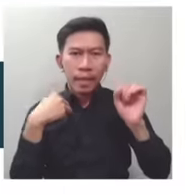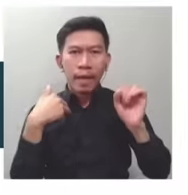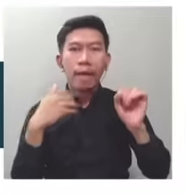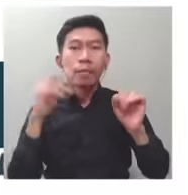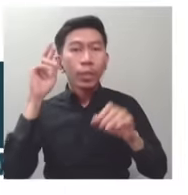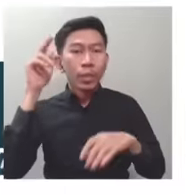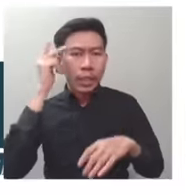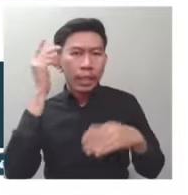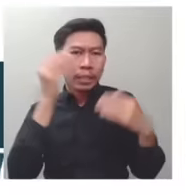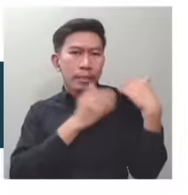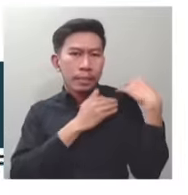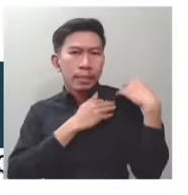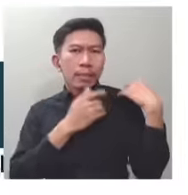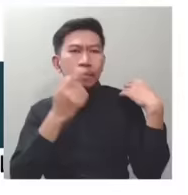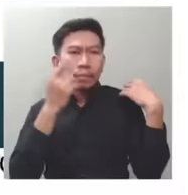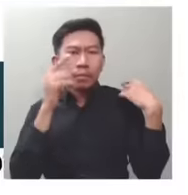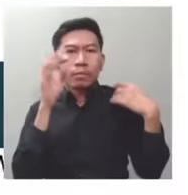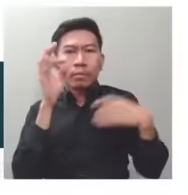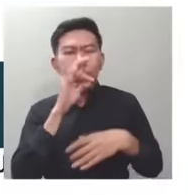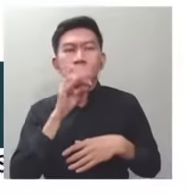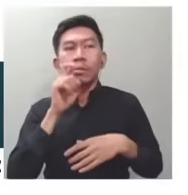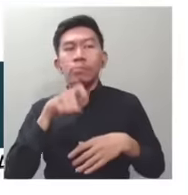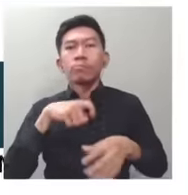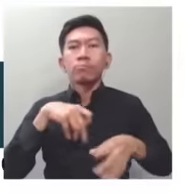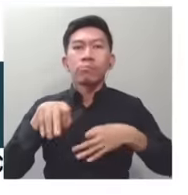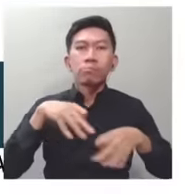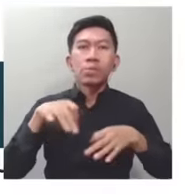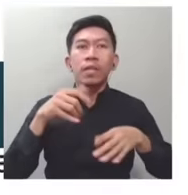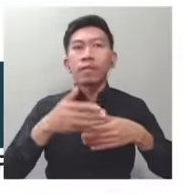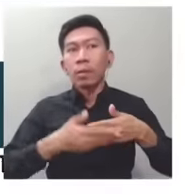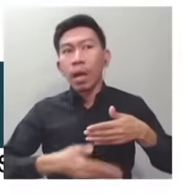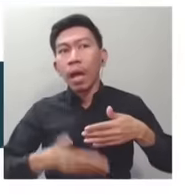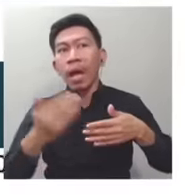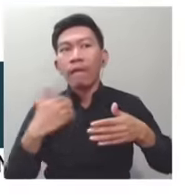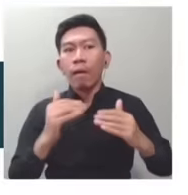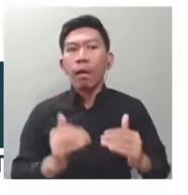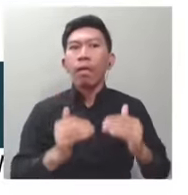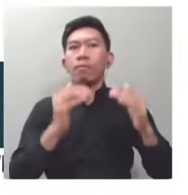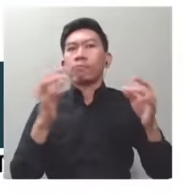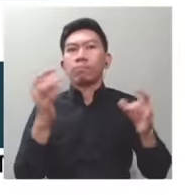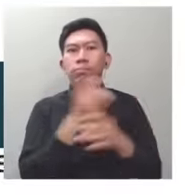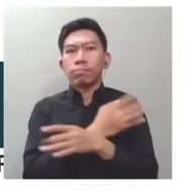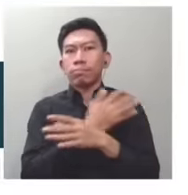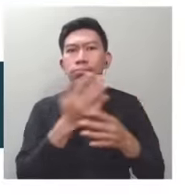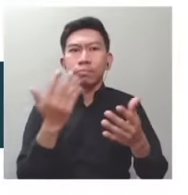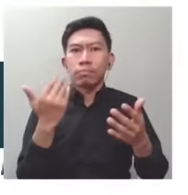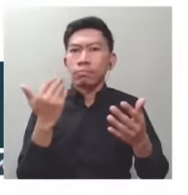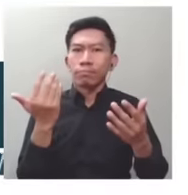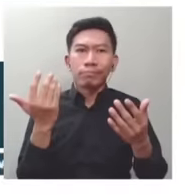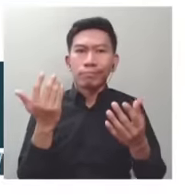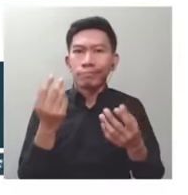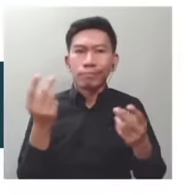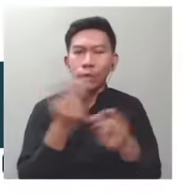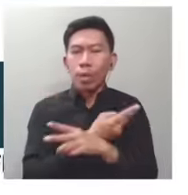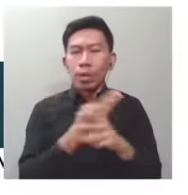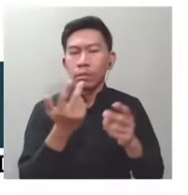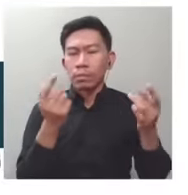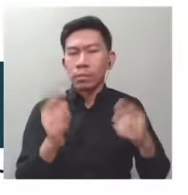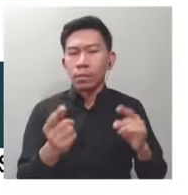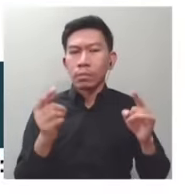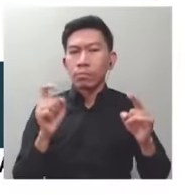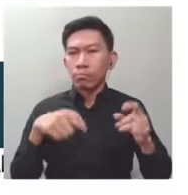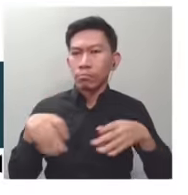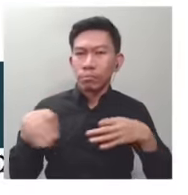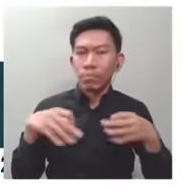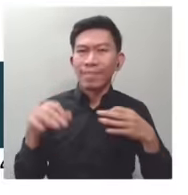He would have to explain to the people if something worse happened, it escalates, then he will have to take what they basically ask. What President Truman